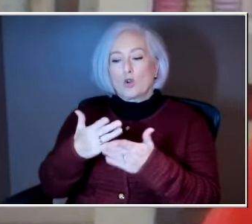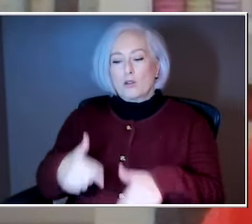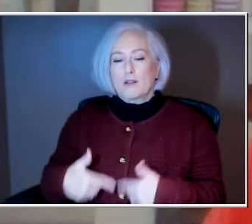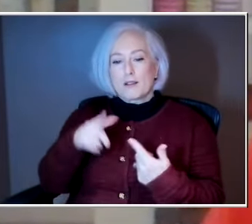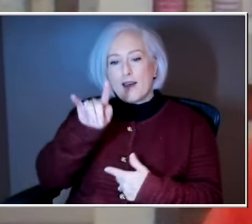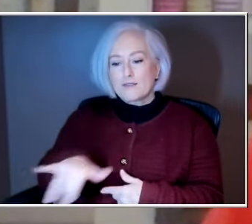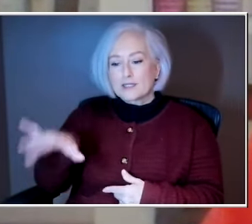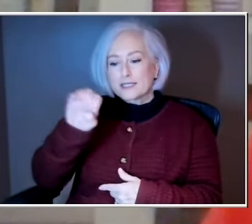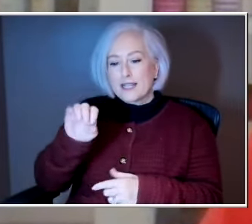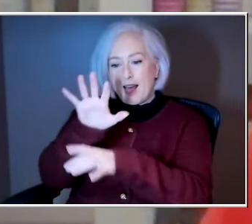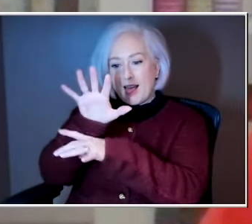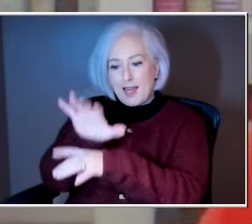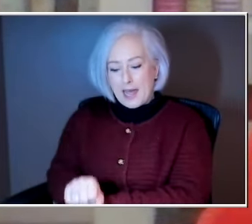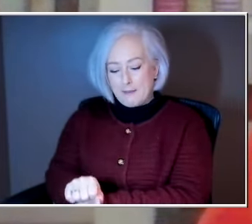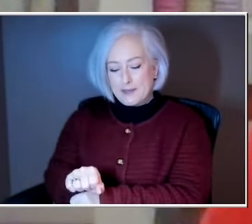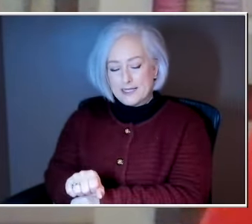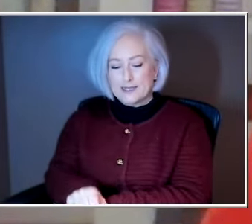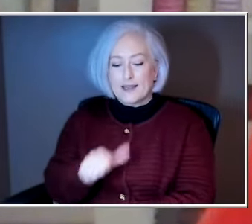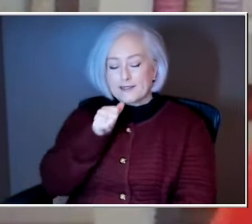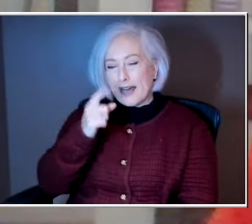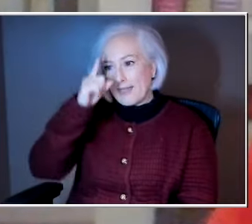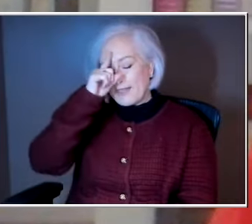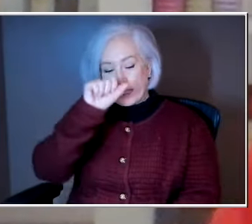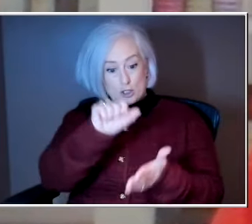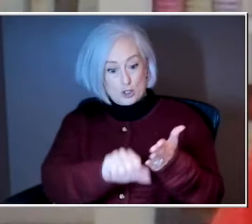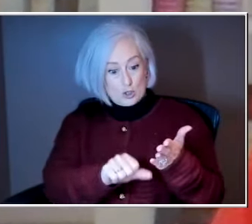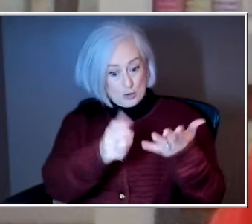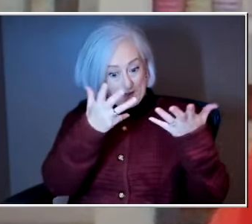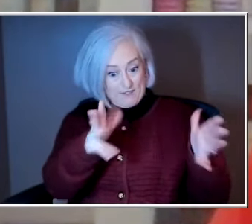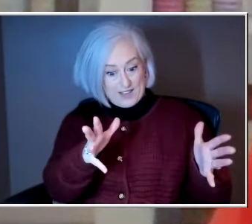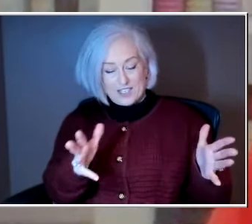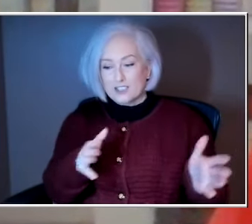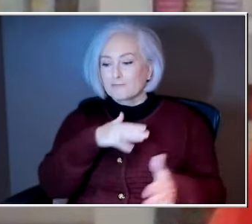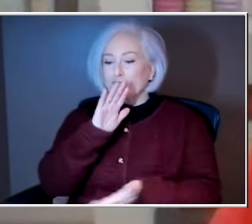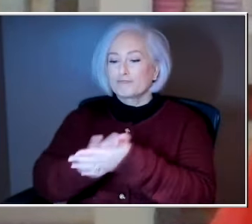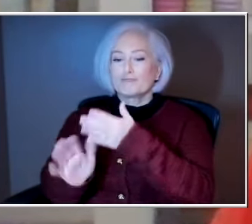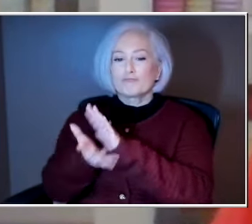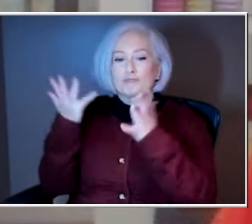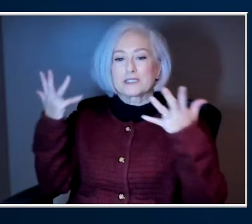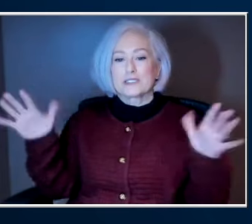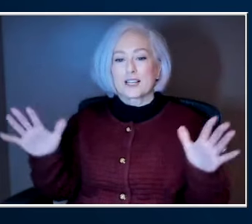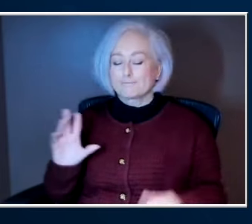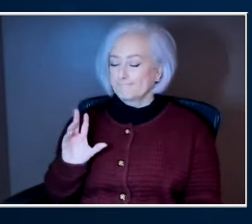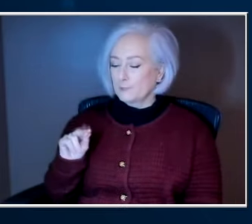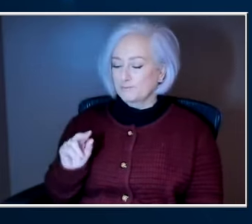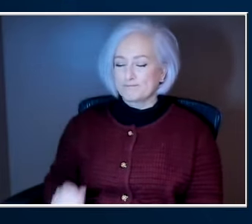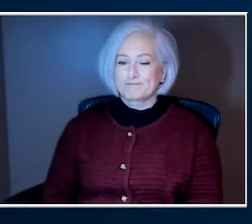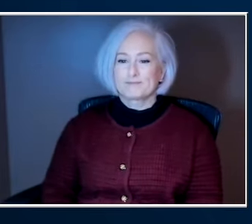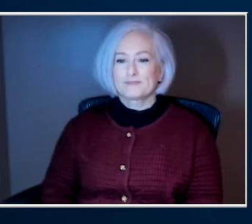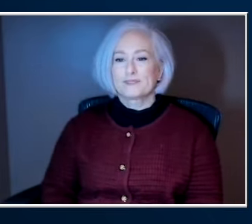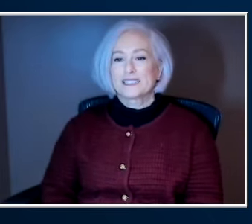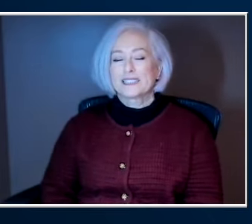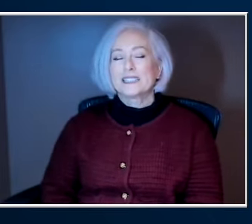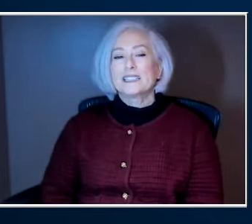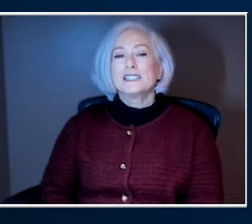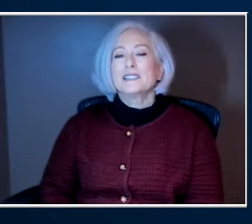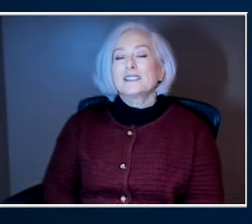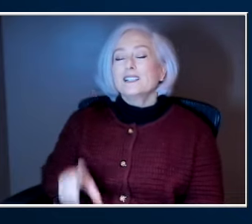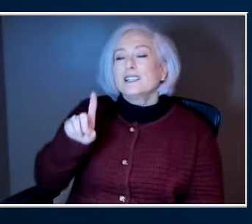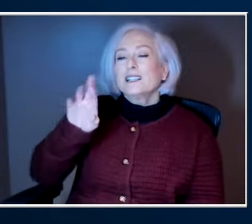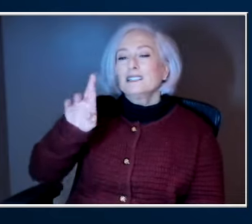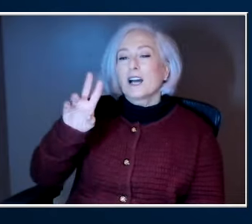not saying that the surgery is going to do all the work. You have to do that work as well. Dr. Rhodes, what do you want people to